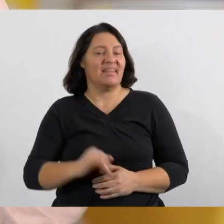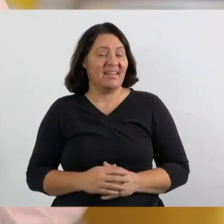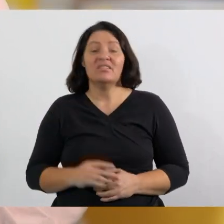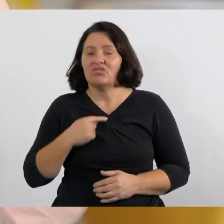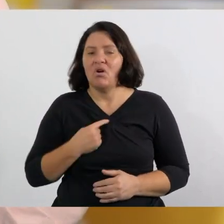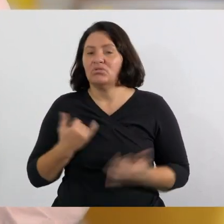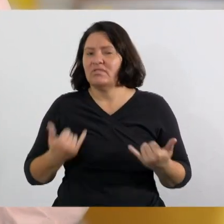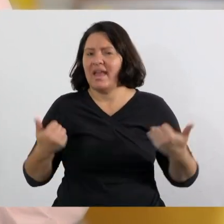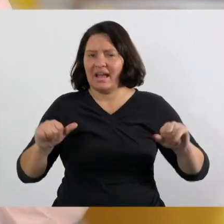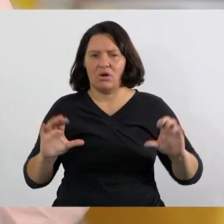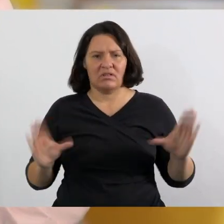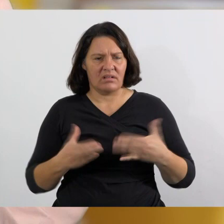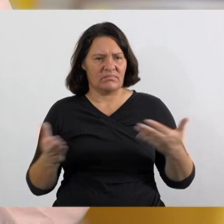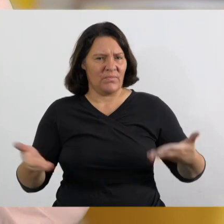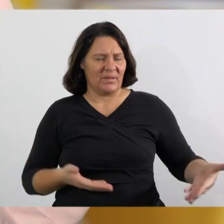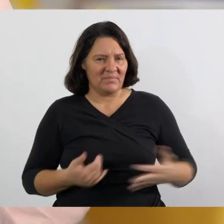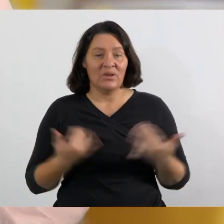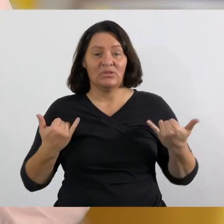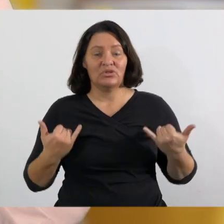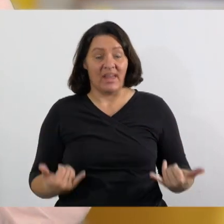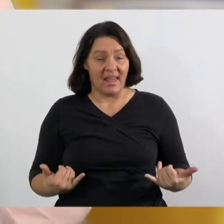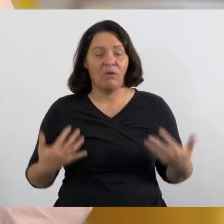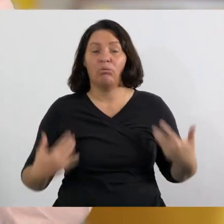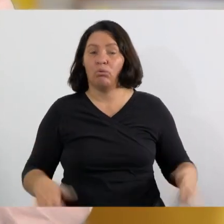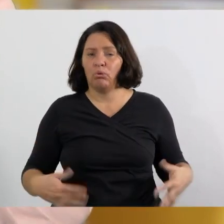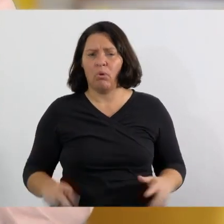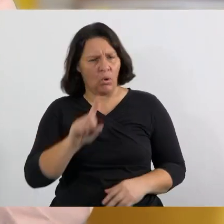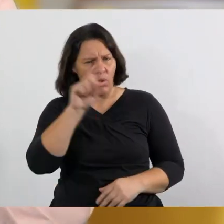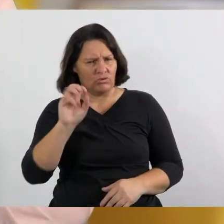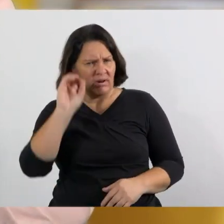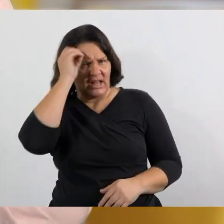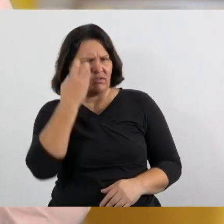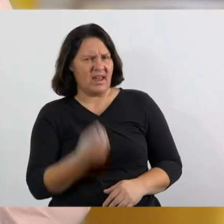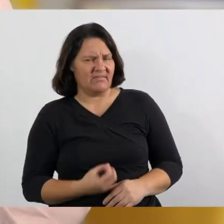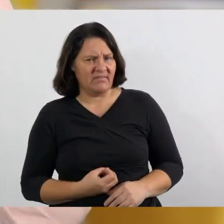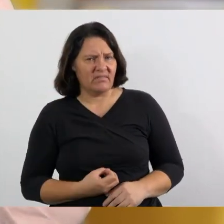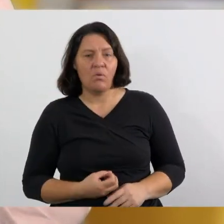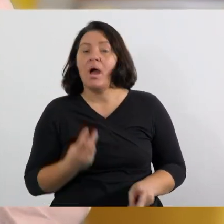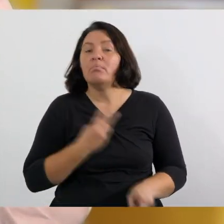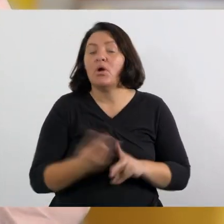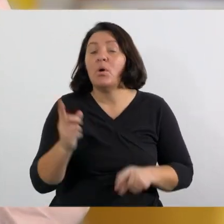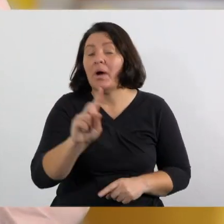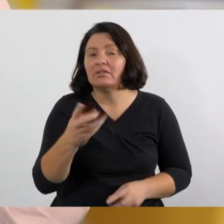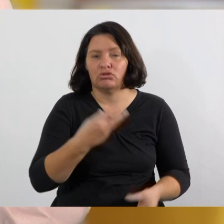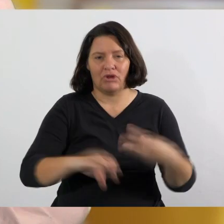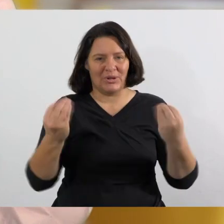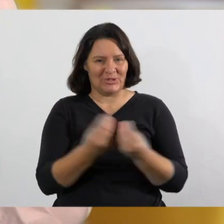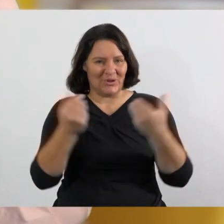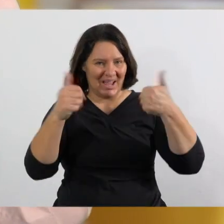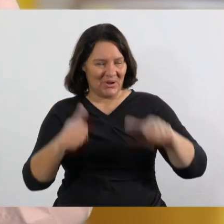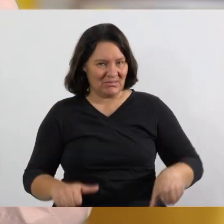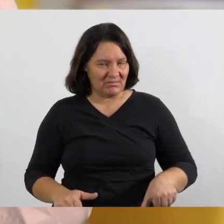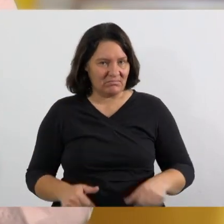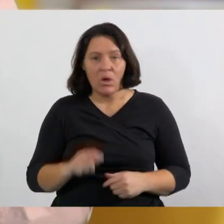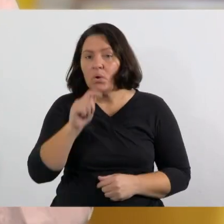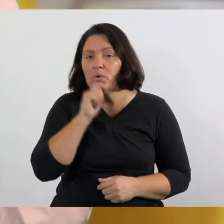you. We are preparing a trading stock account using several journals. I'm going to be focusing on